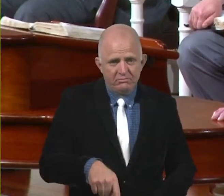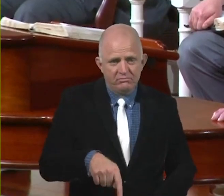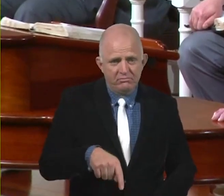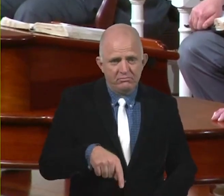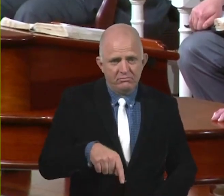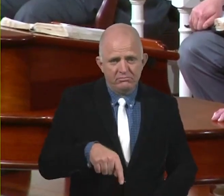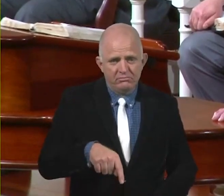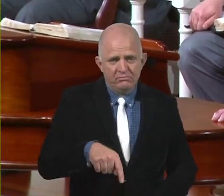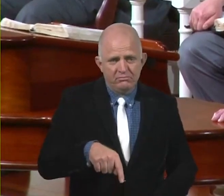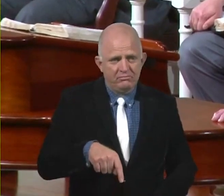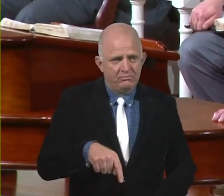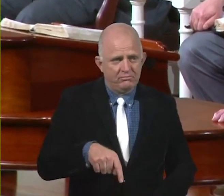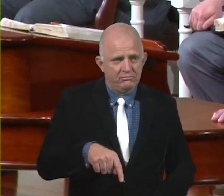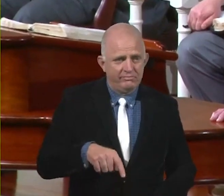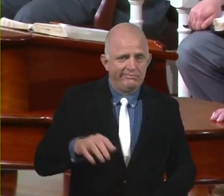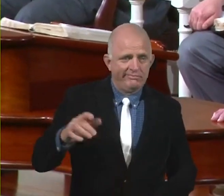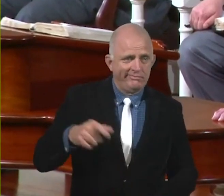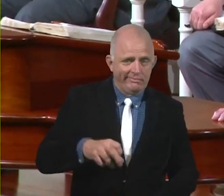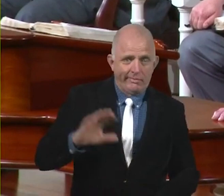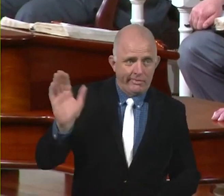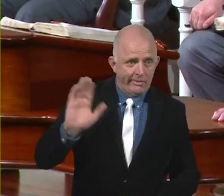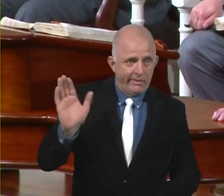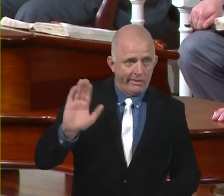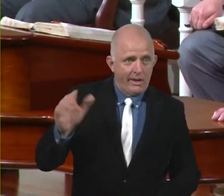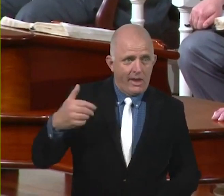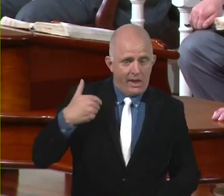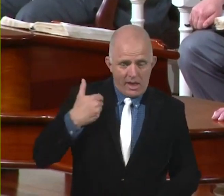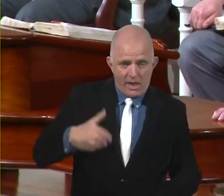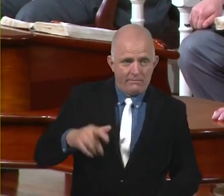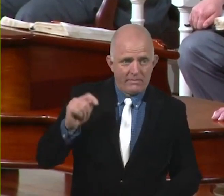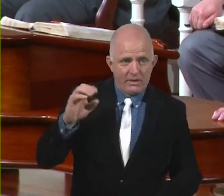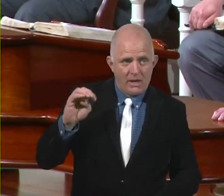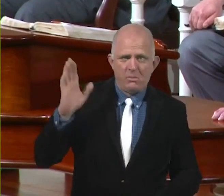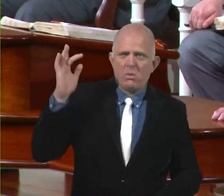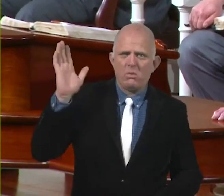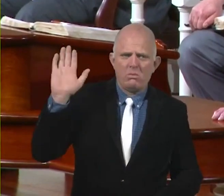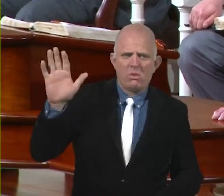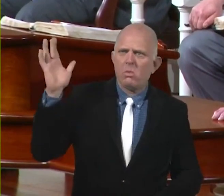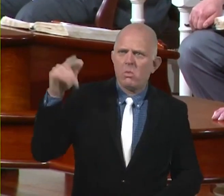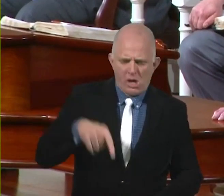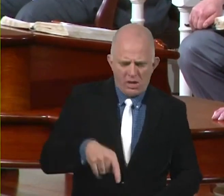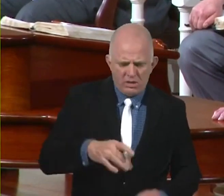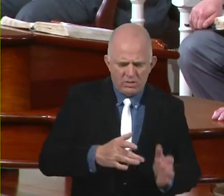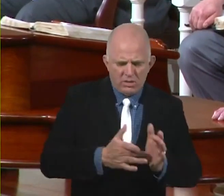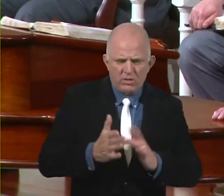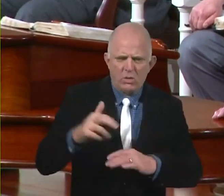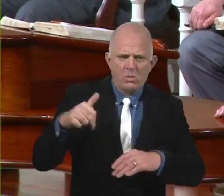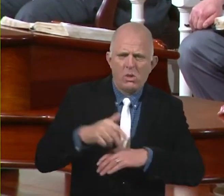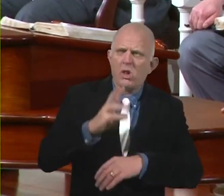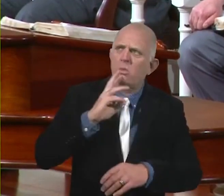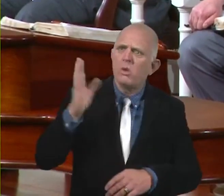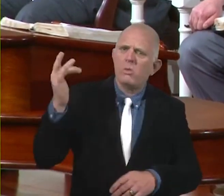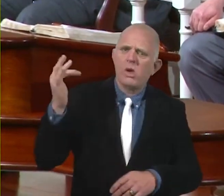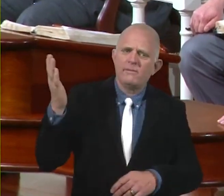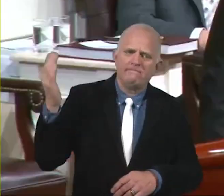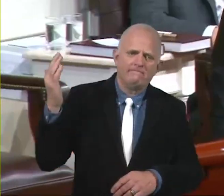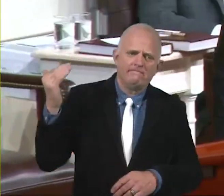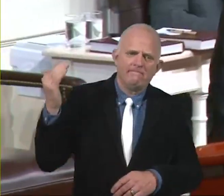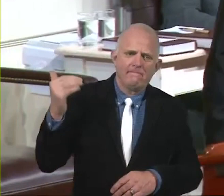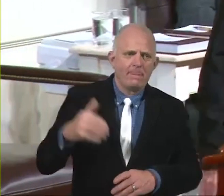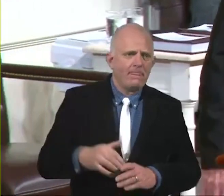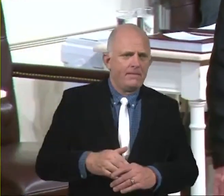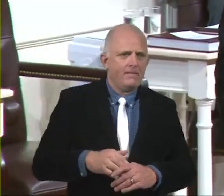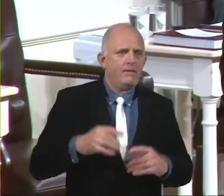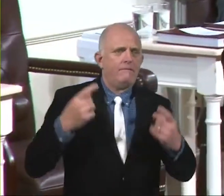he said, "Now, I want to know this time, why did Jesus walk on the water?" And he said, "We've been waiting on you about that